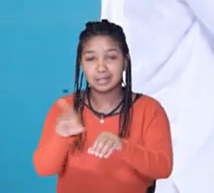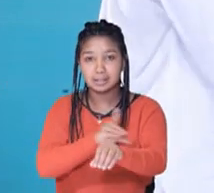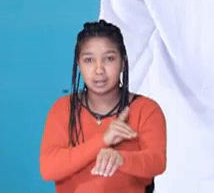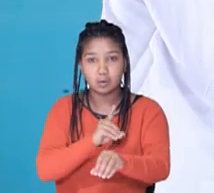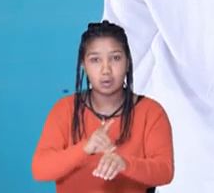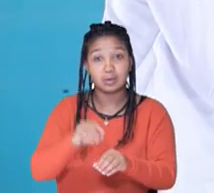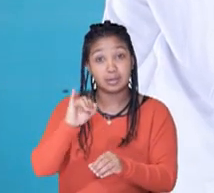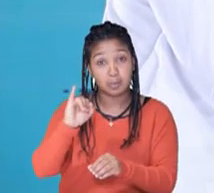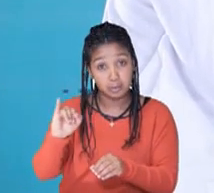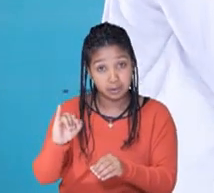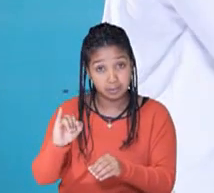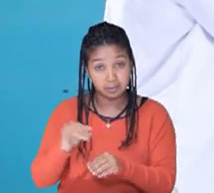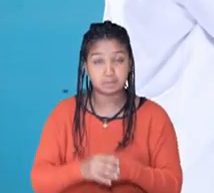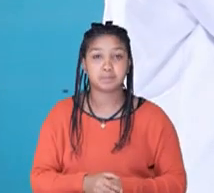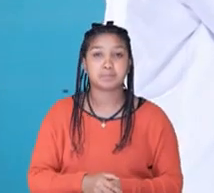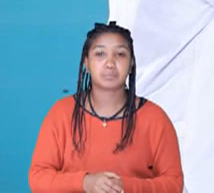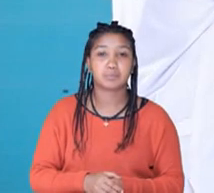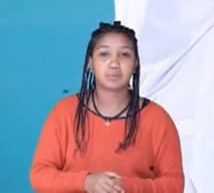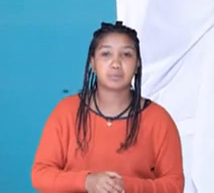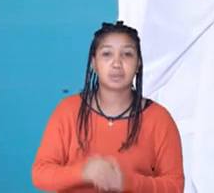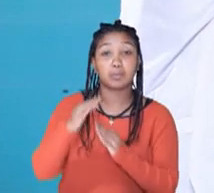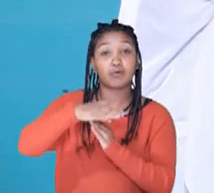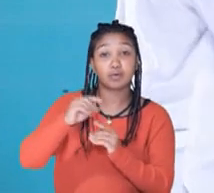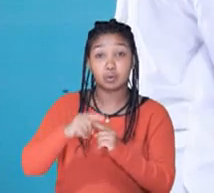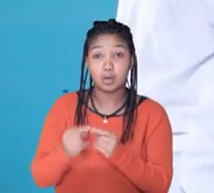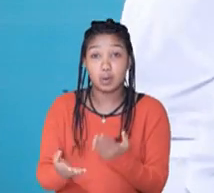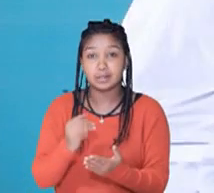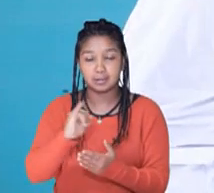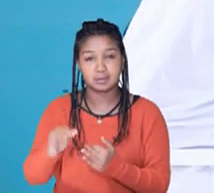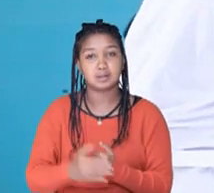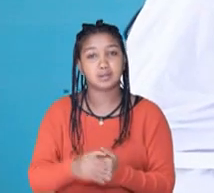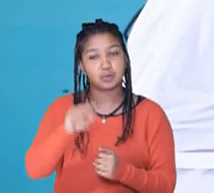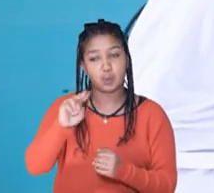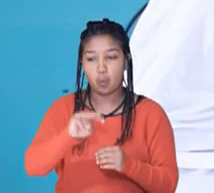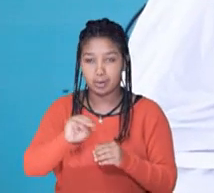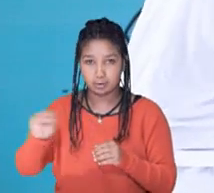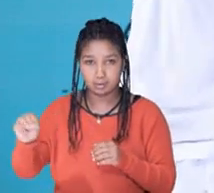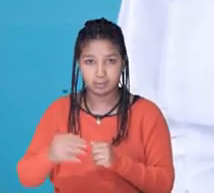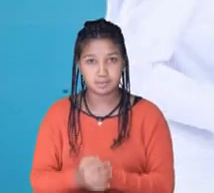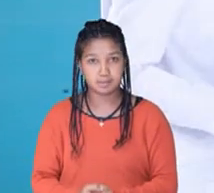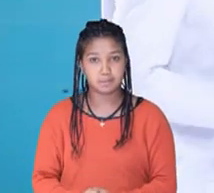distance or the moment arm, we call it to be moment arm, from the pivot to the weight is 2 meter.